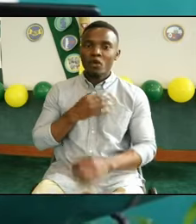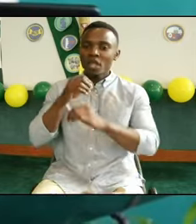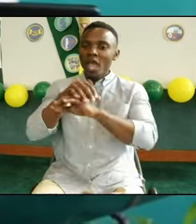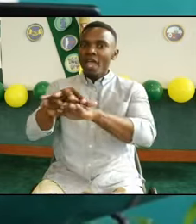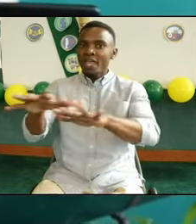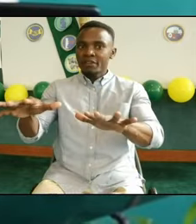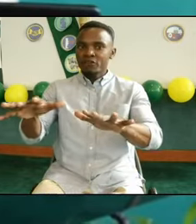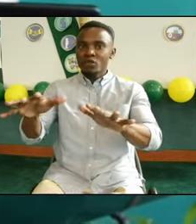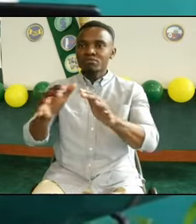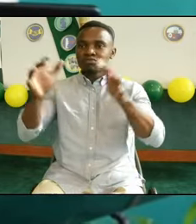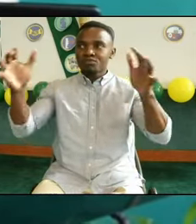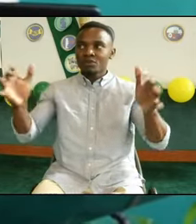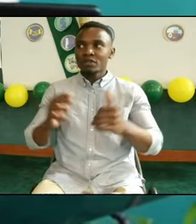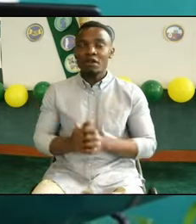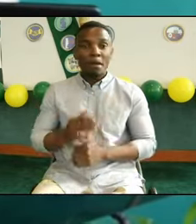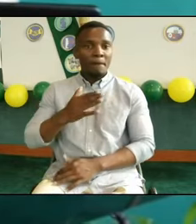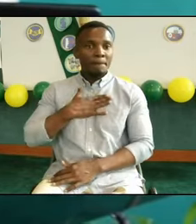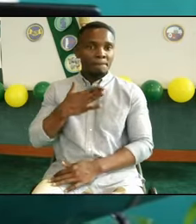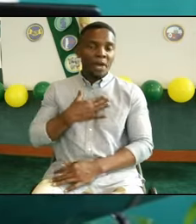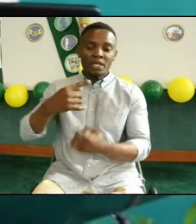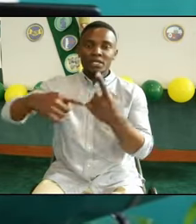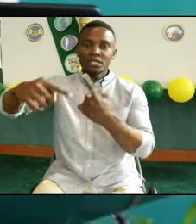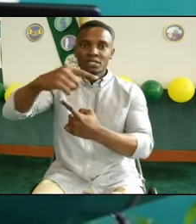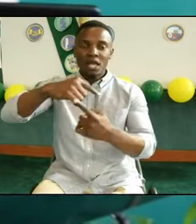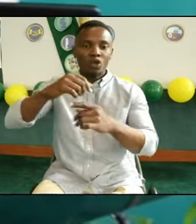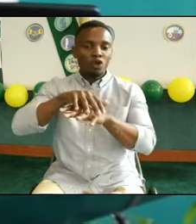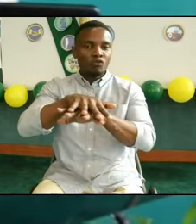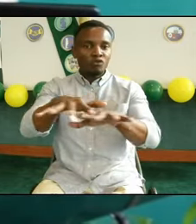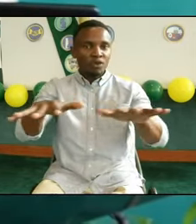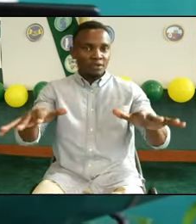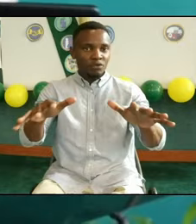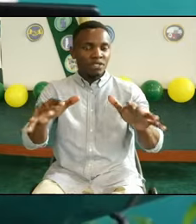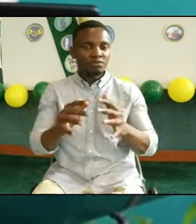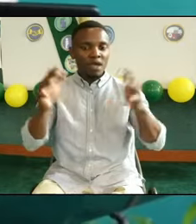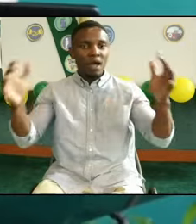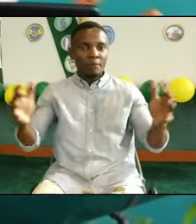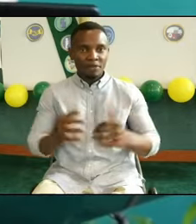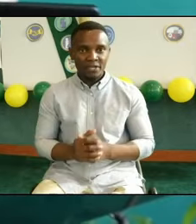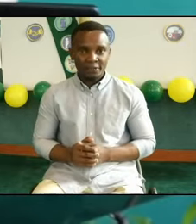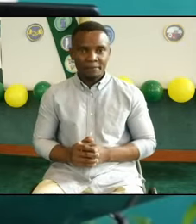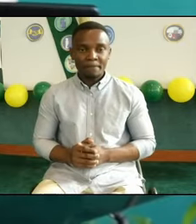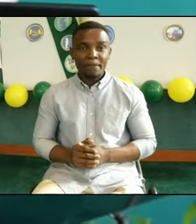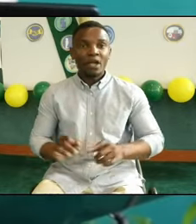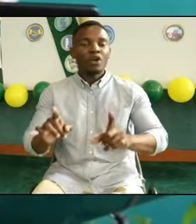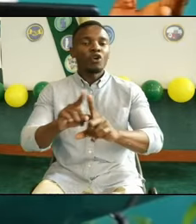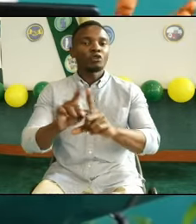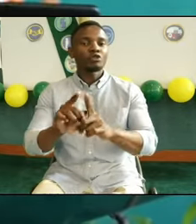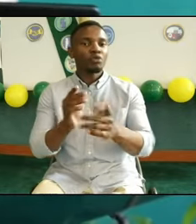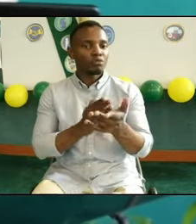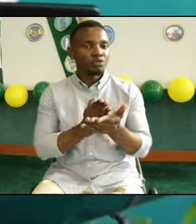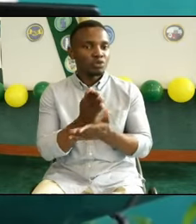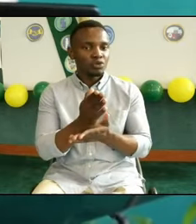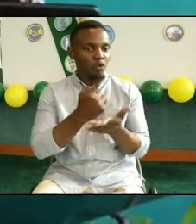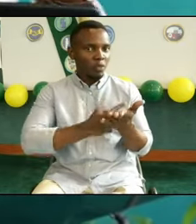repeat, My Circle of Influence Amplified. And within the week, we were able